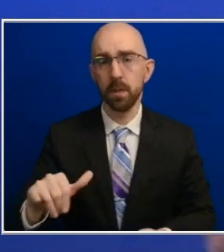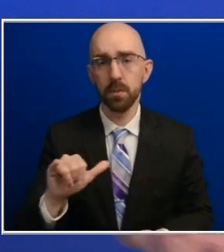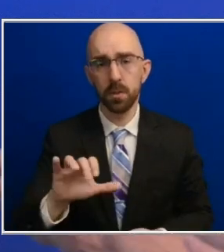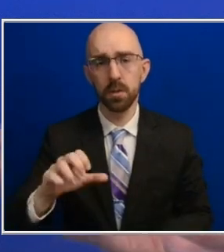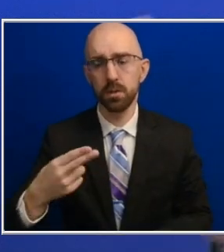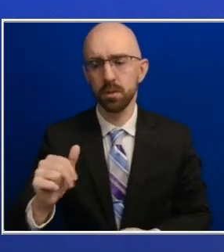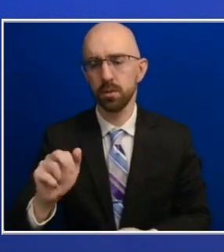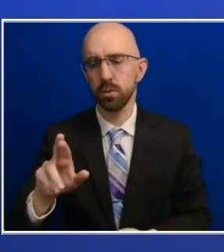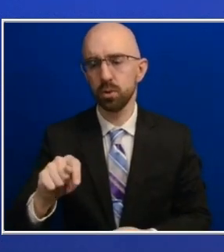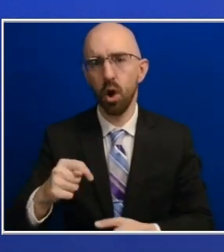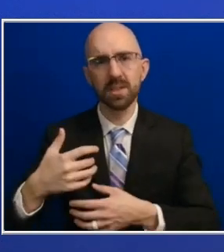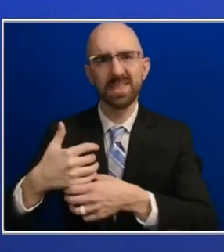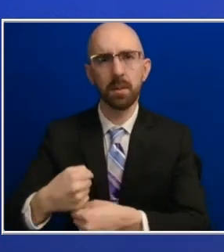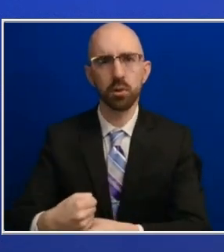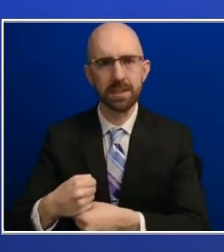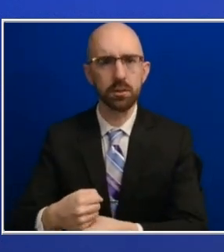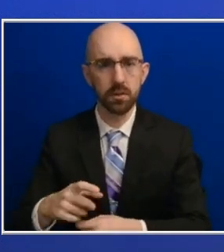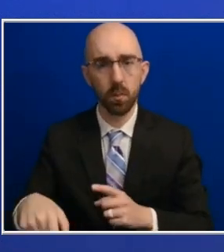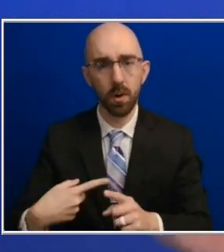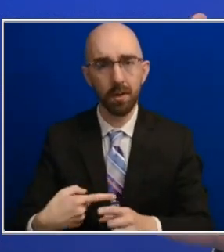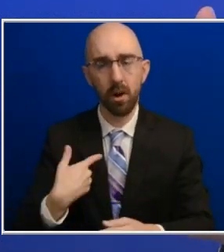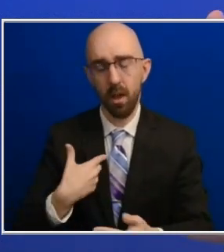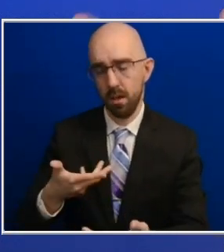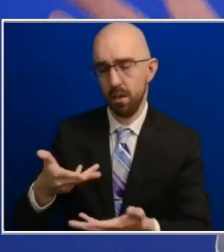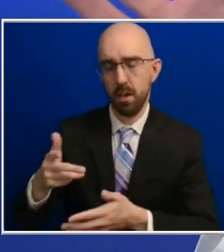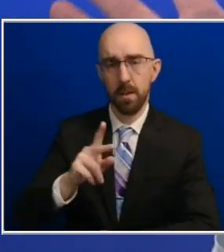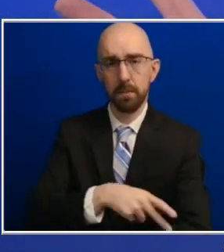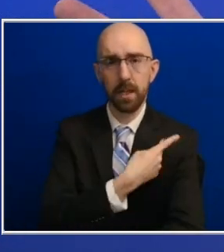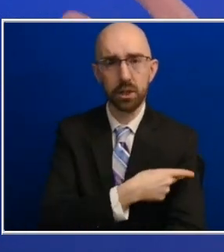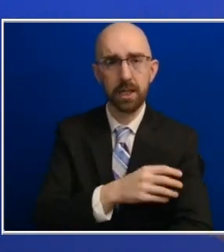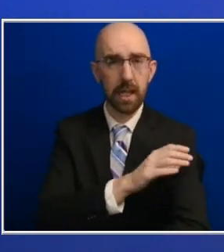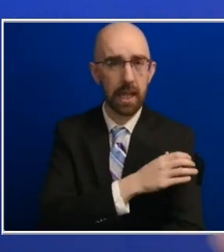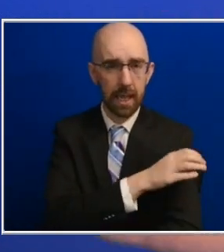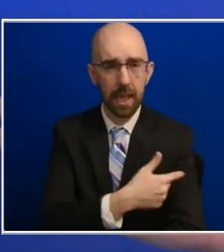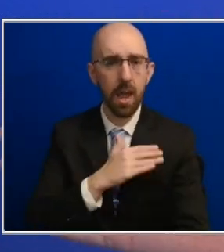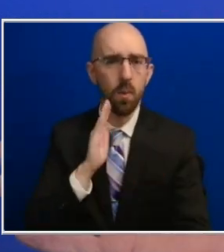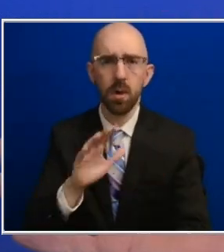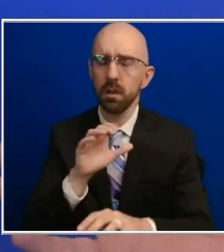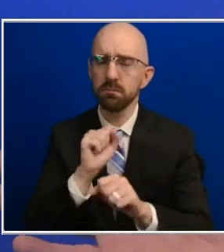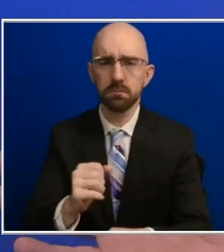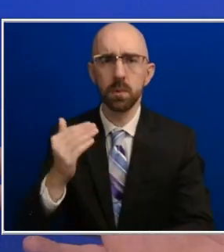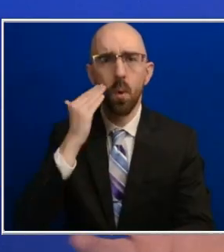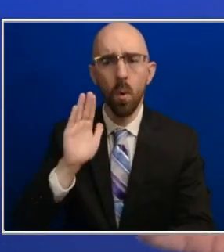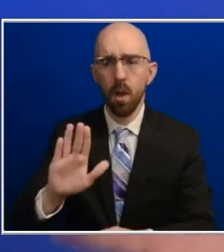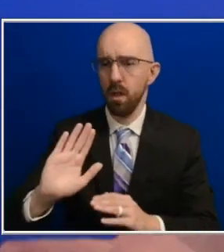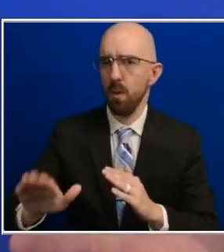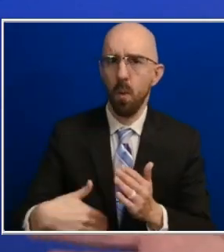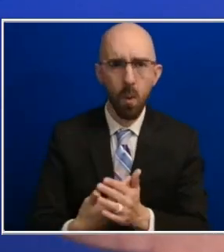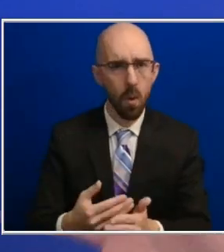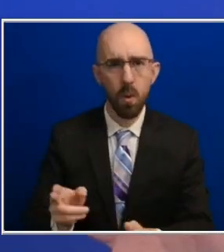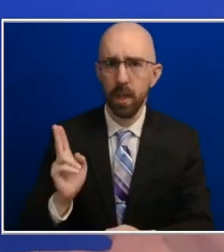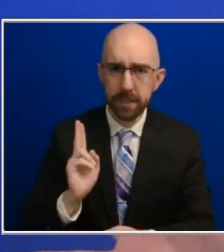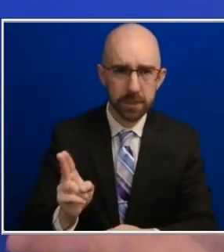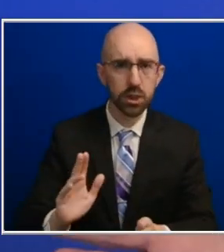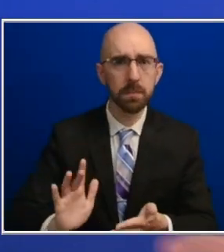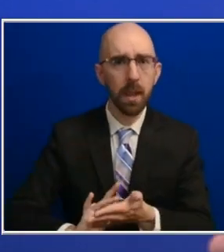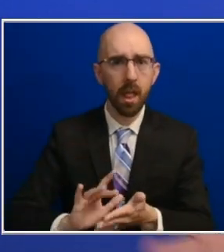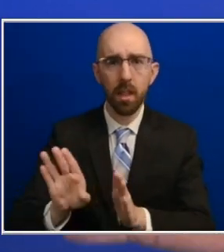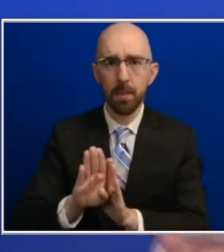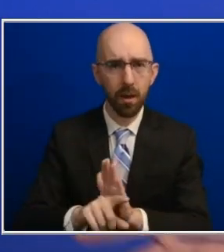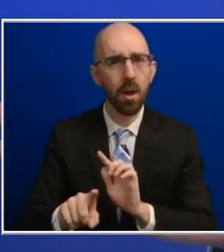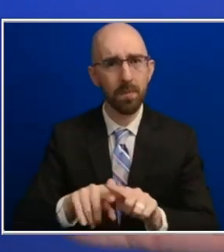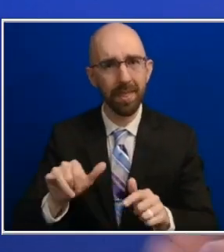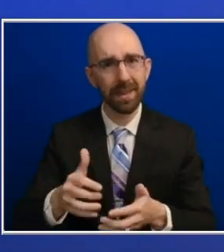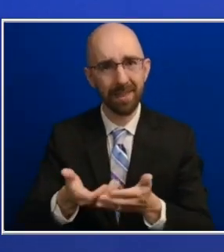summarization. When I see a patient in clinic, I would love to instantly know their entire medical background, but that is a lot of clicks, a lot